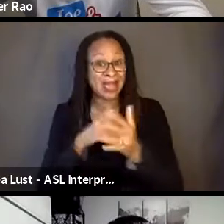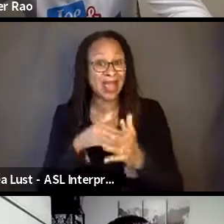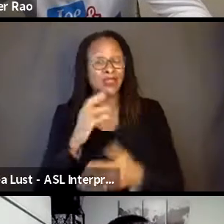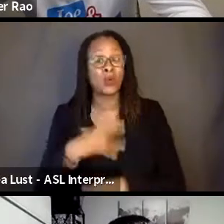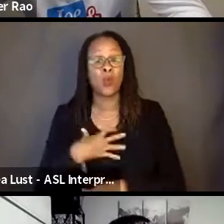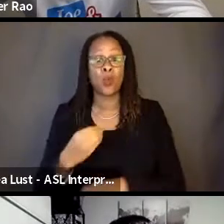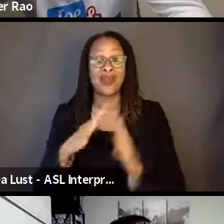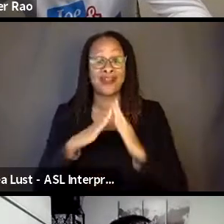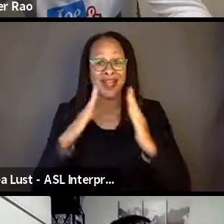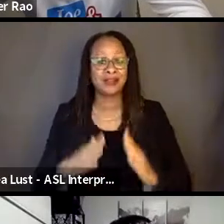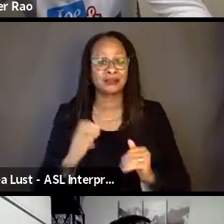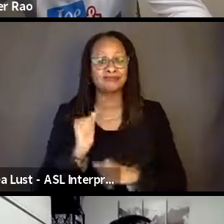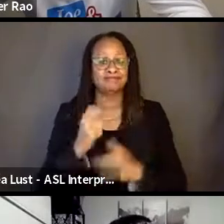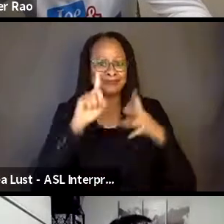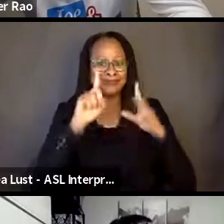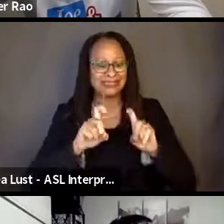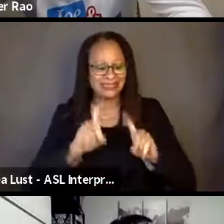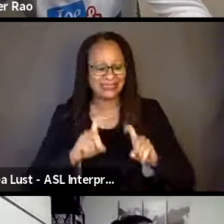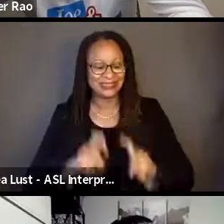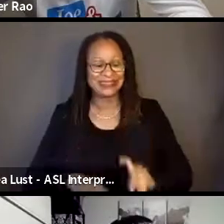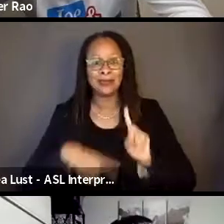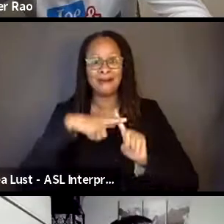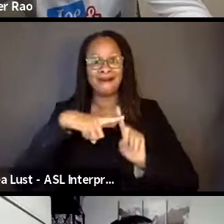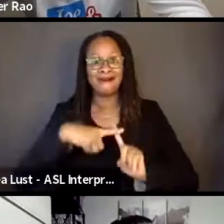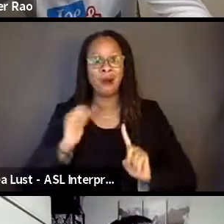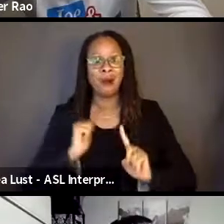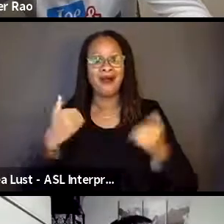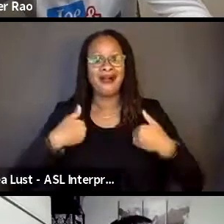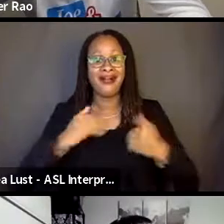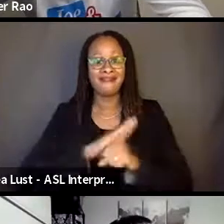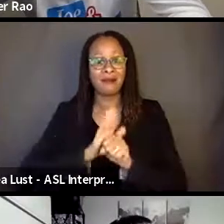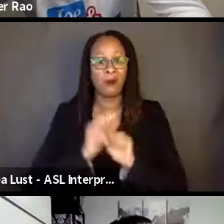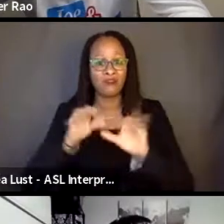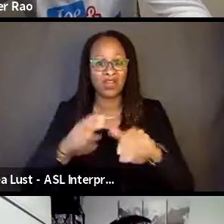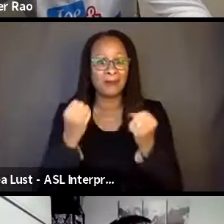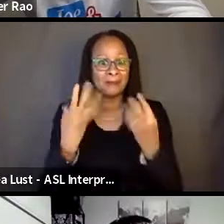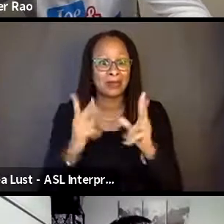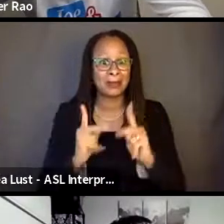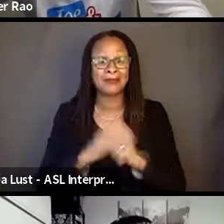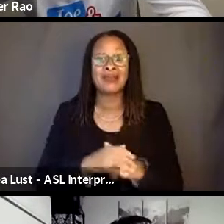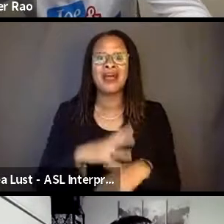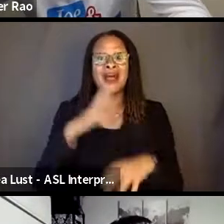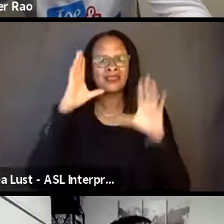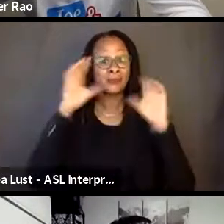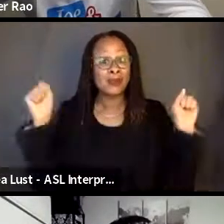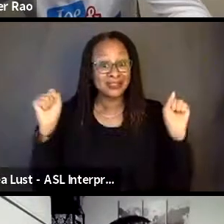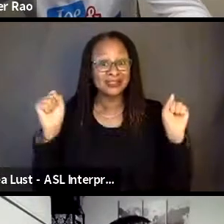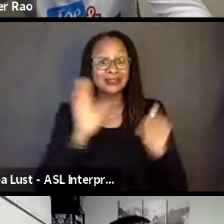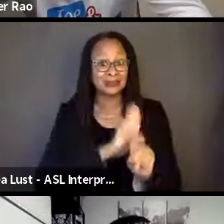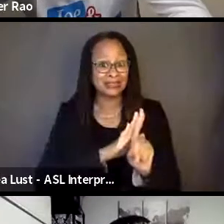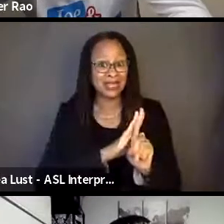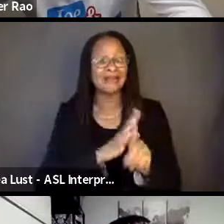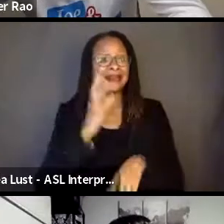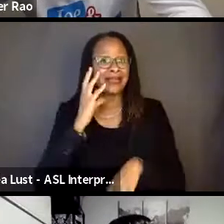have tested positive for COVID-19. The president was in the hospital and is